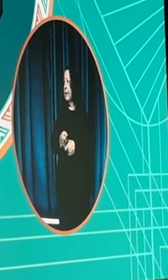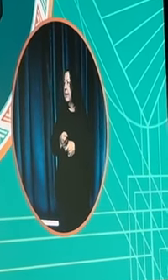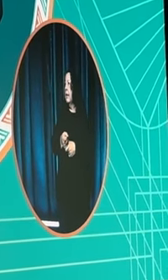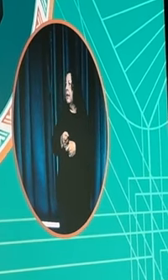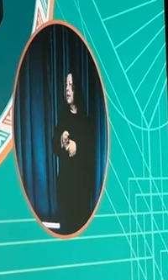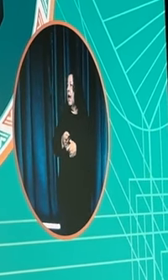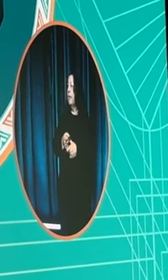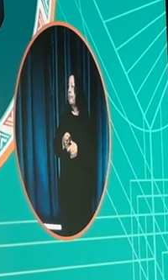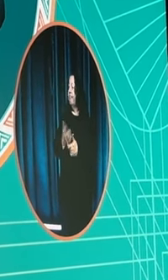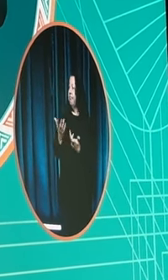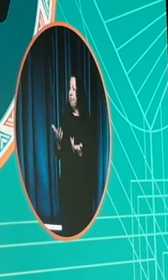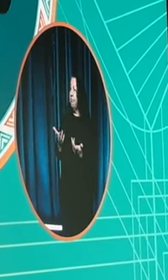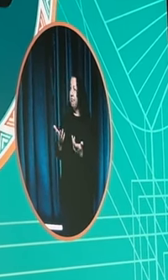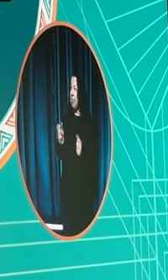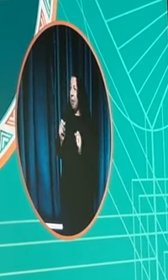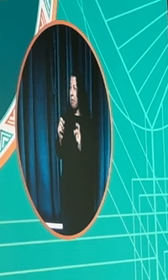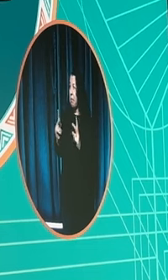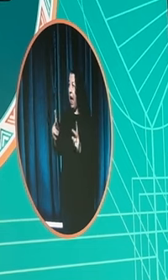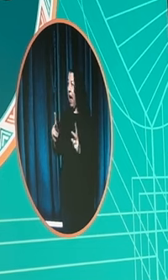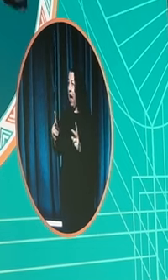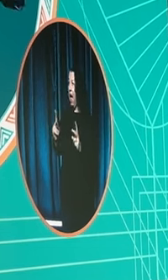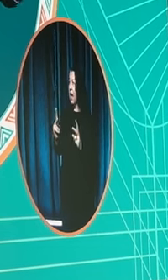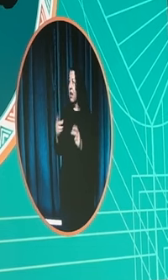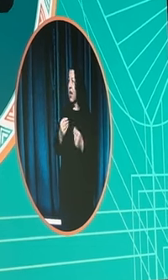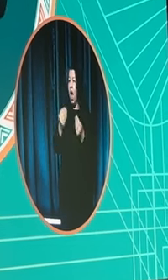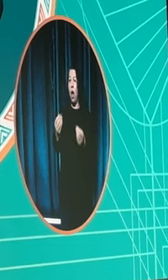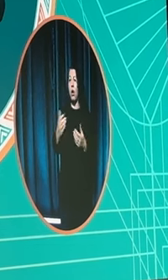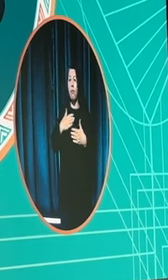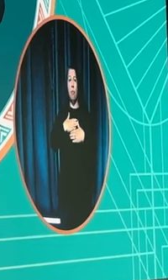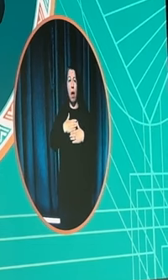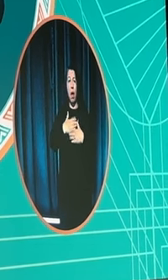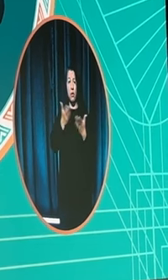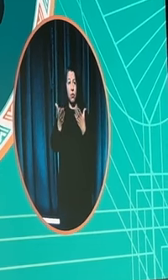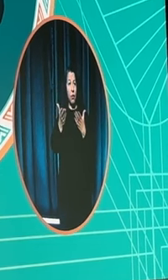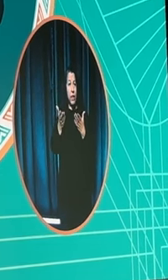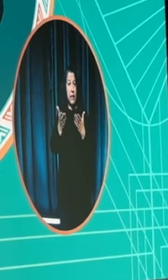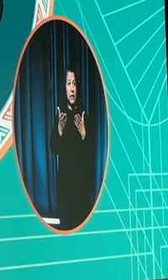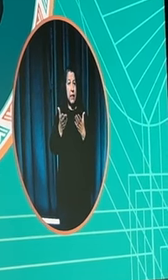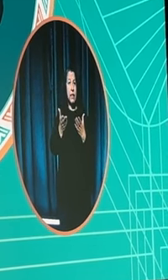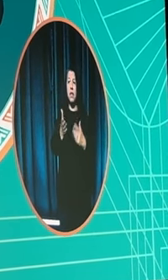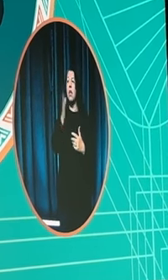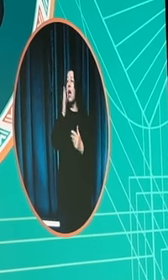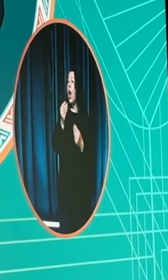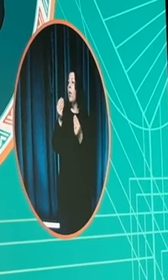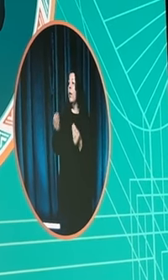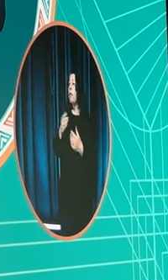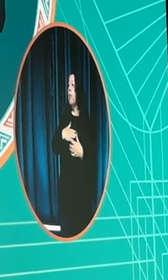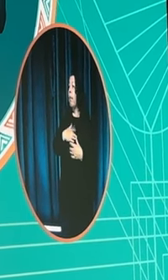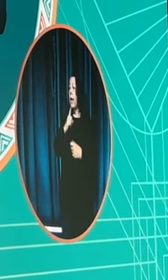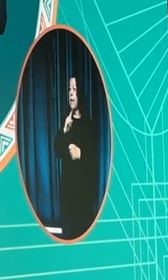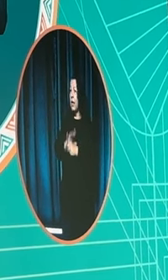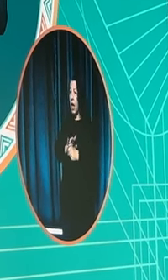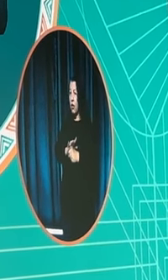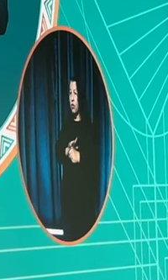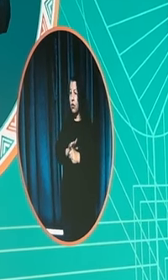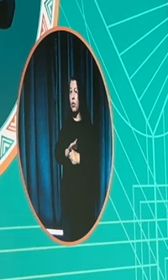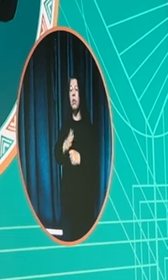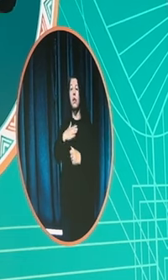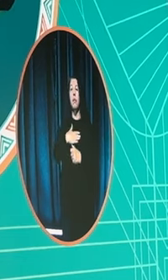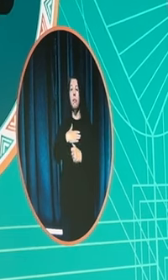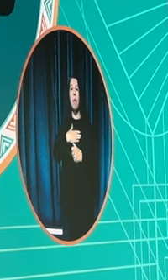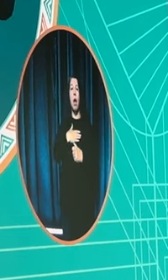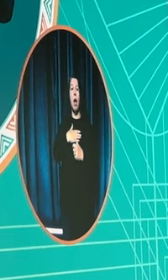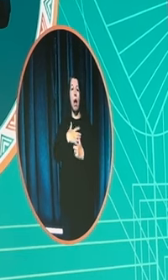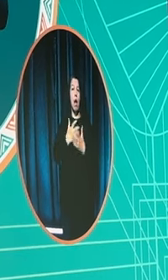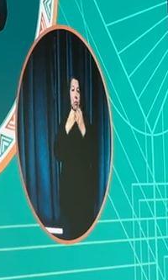return, I'm going to give you my service. I'm going to give you my dedication and loyalty.